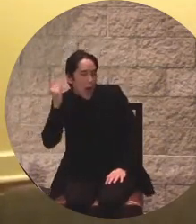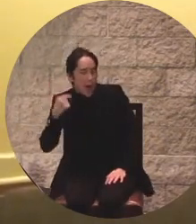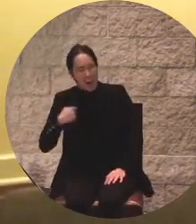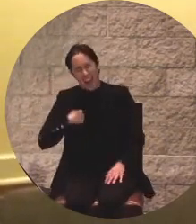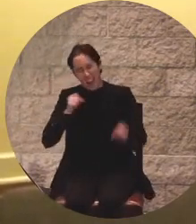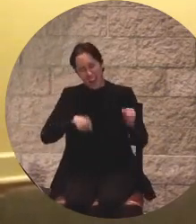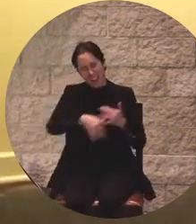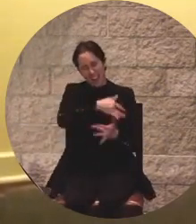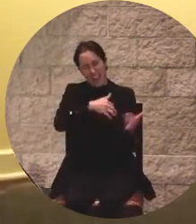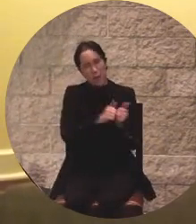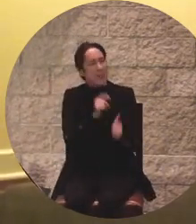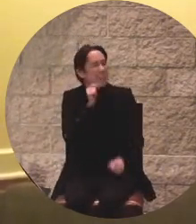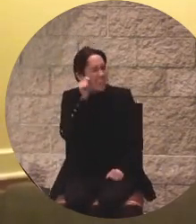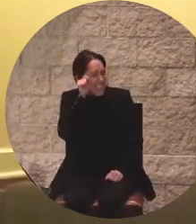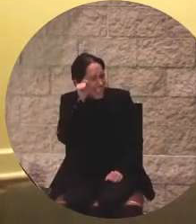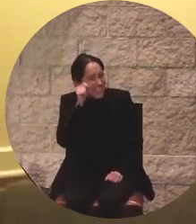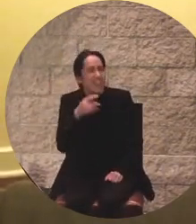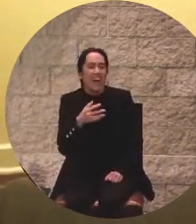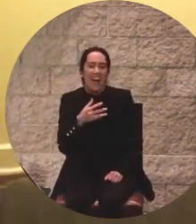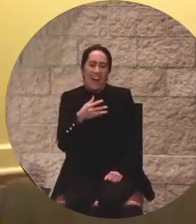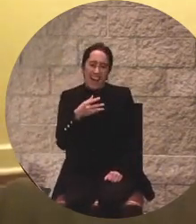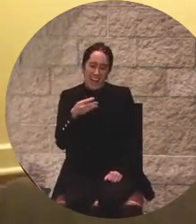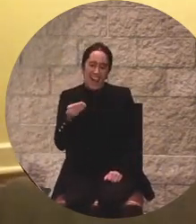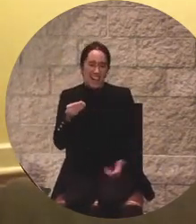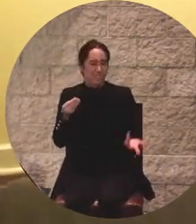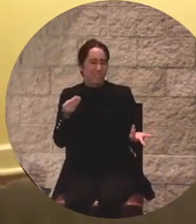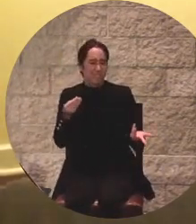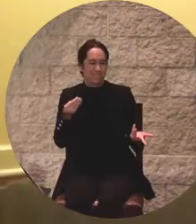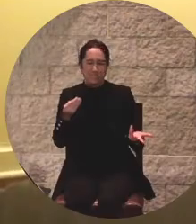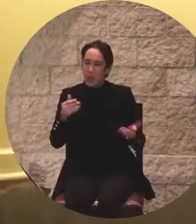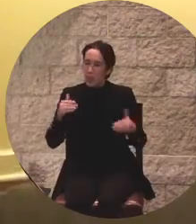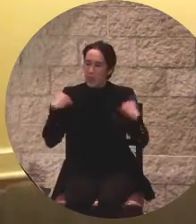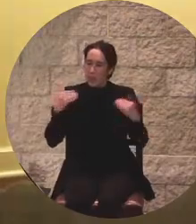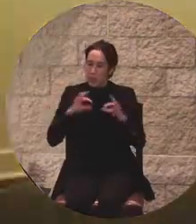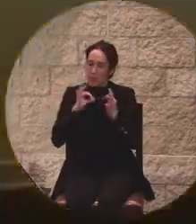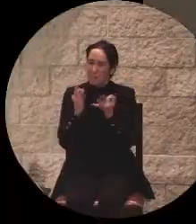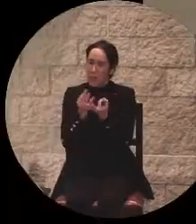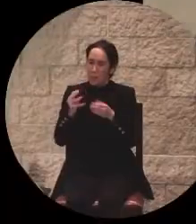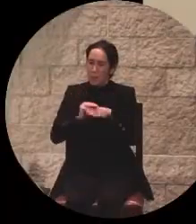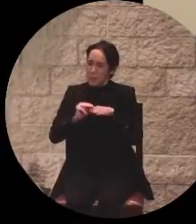teens and the rest of Youth and Family Ministry.